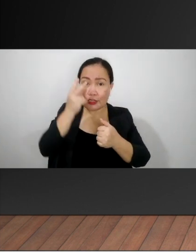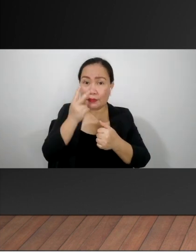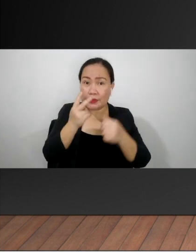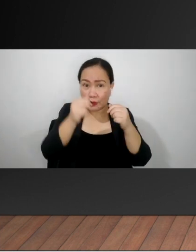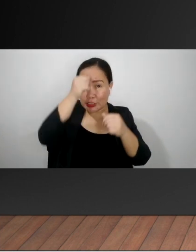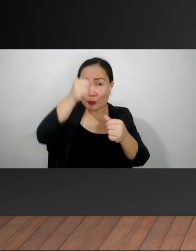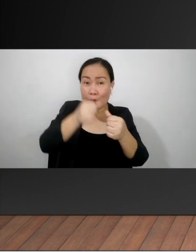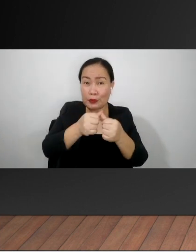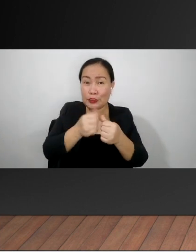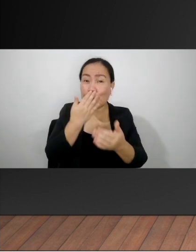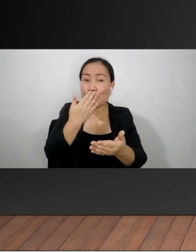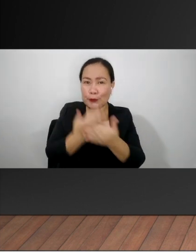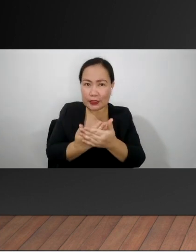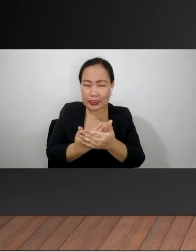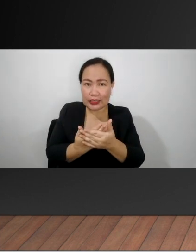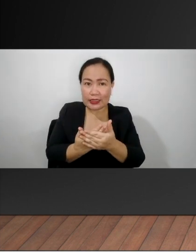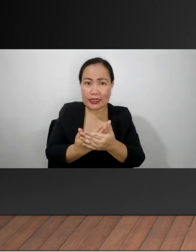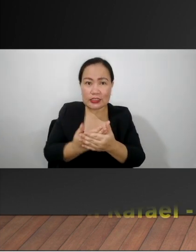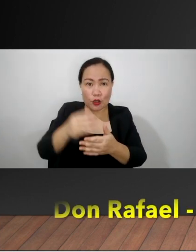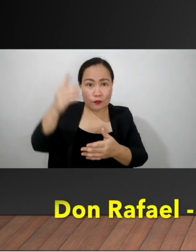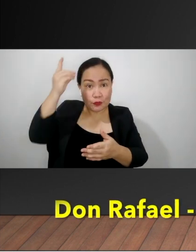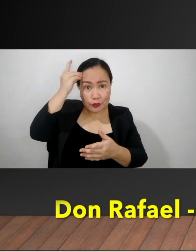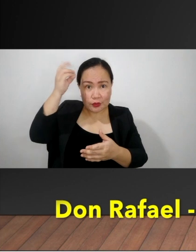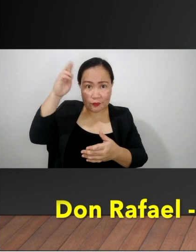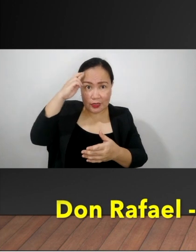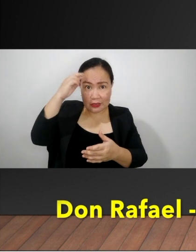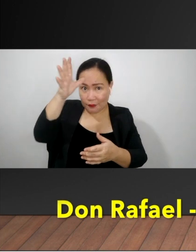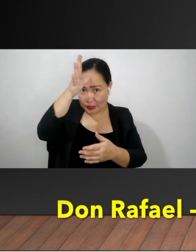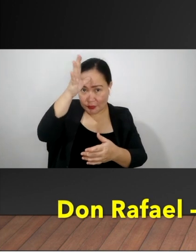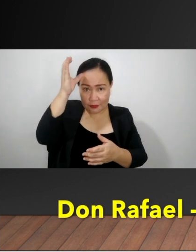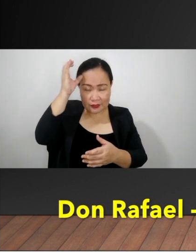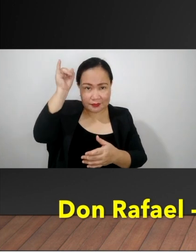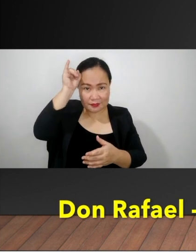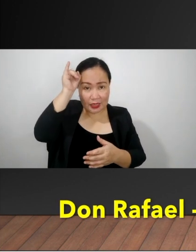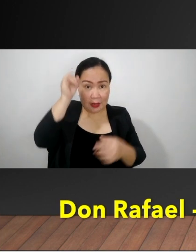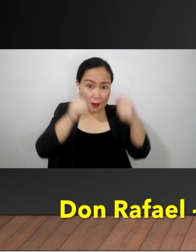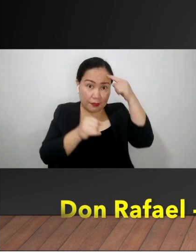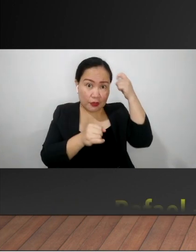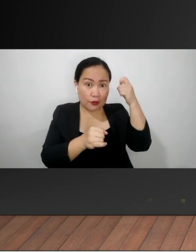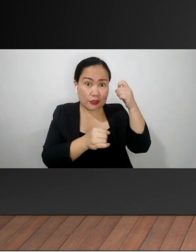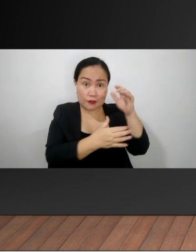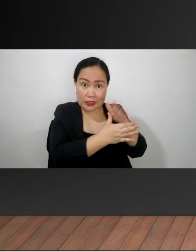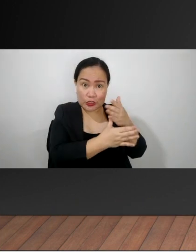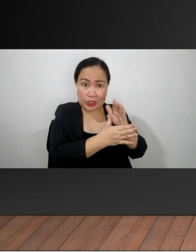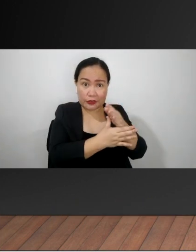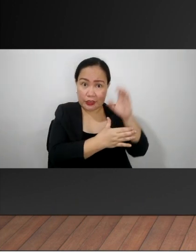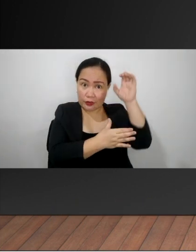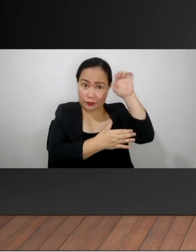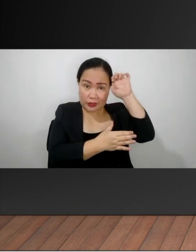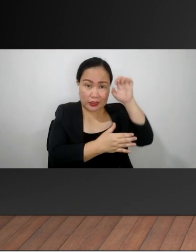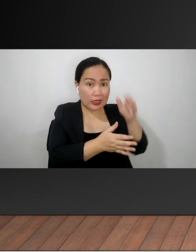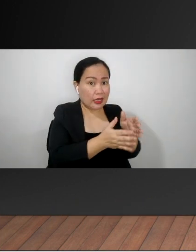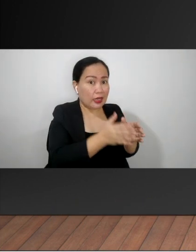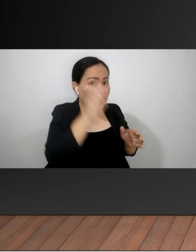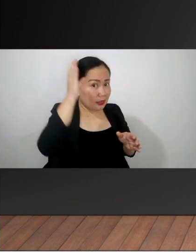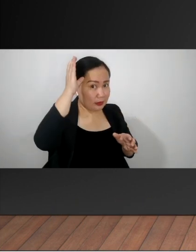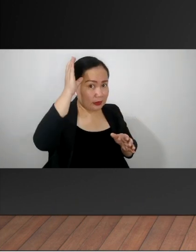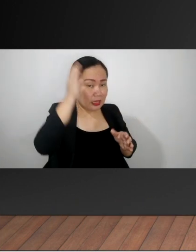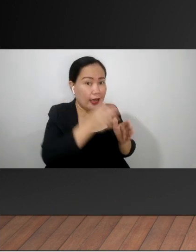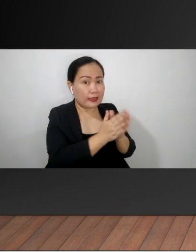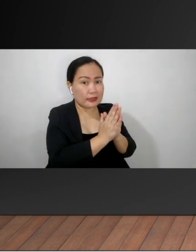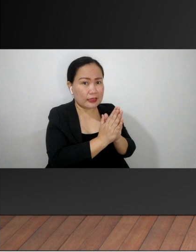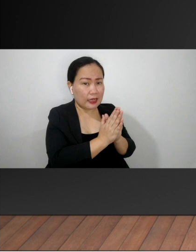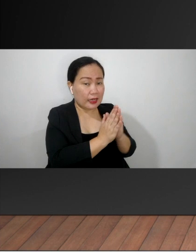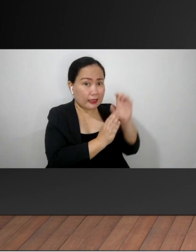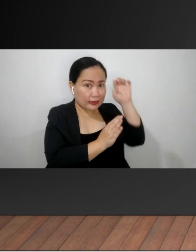of the late Don Rafael. Because of Elias' confessions, he asked him when they would meet again.